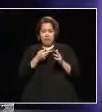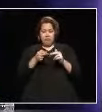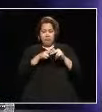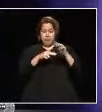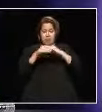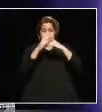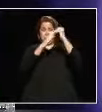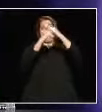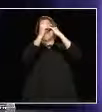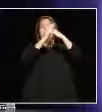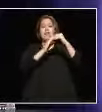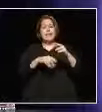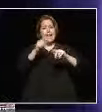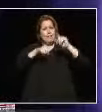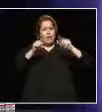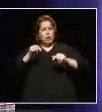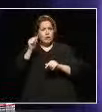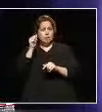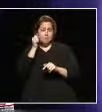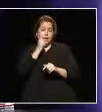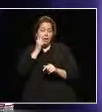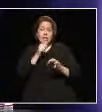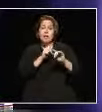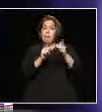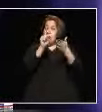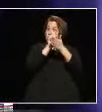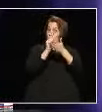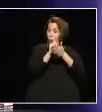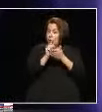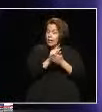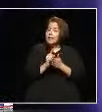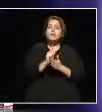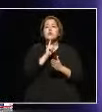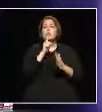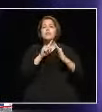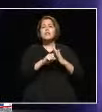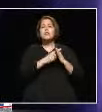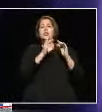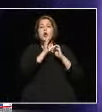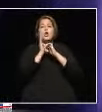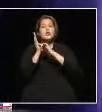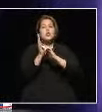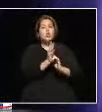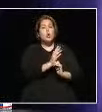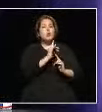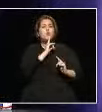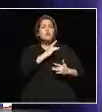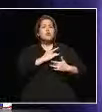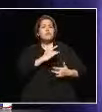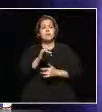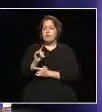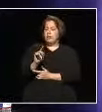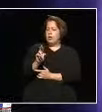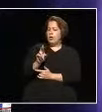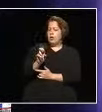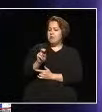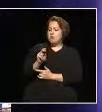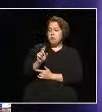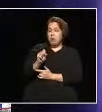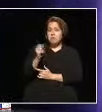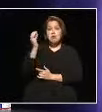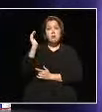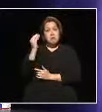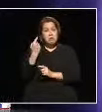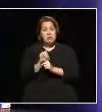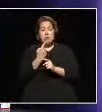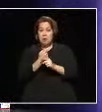it can vary from day to day, but the weekly ones really begin to show you where we're headed, and we're certainly headed in the right